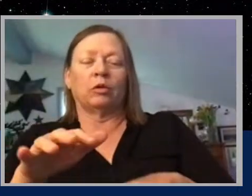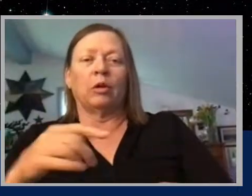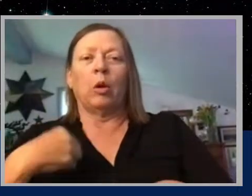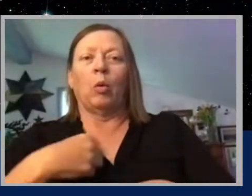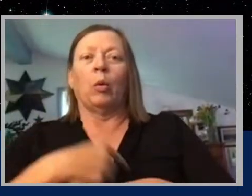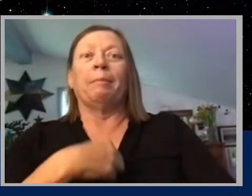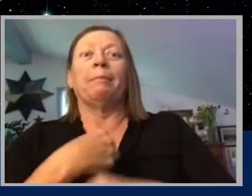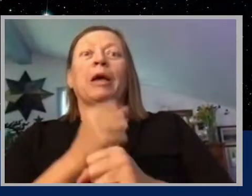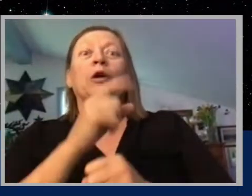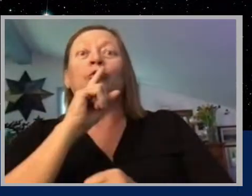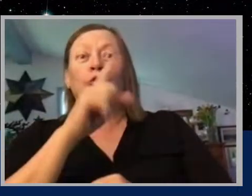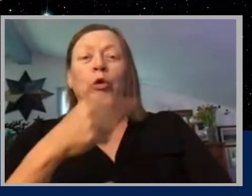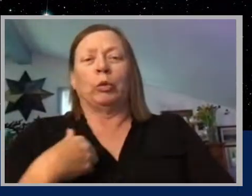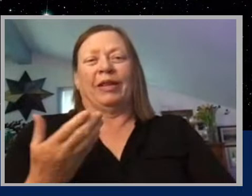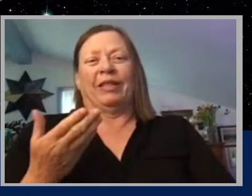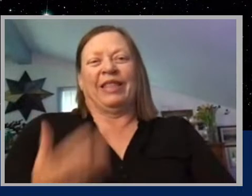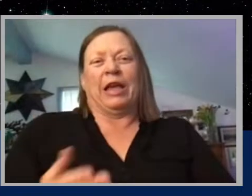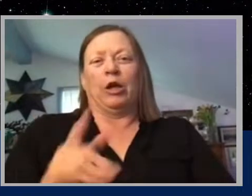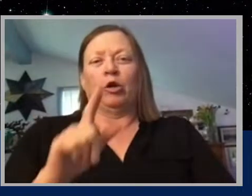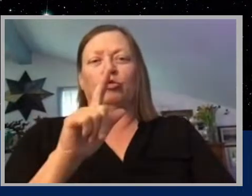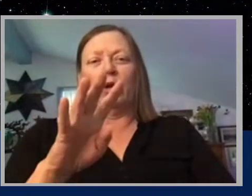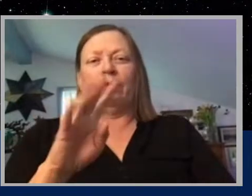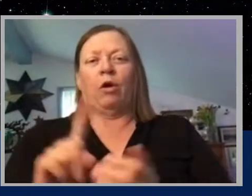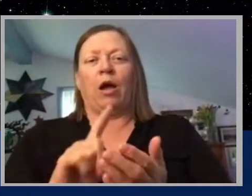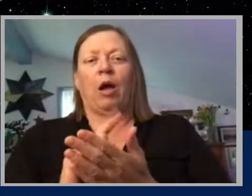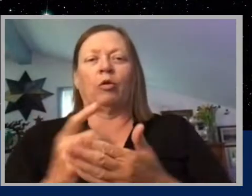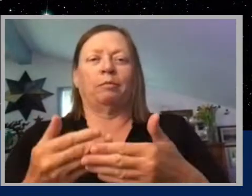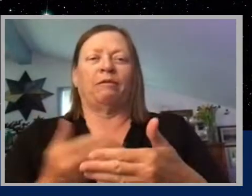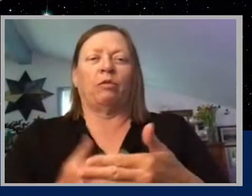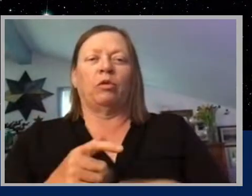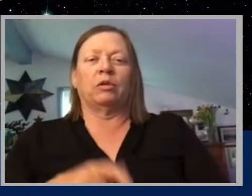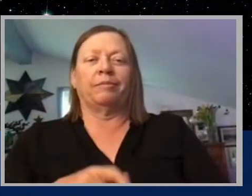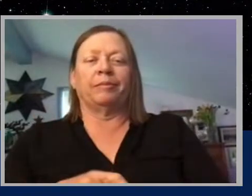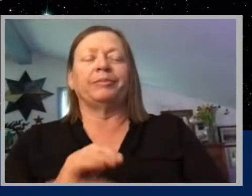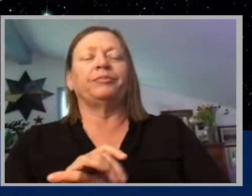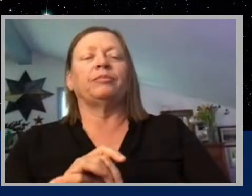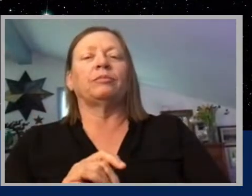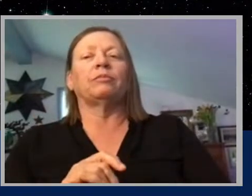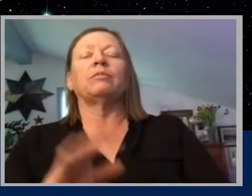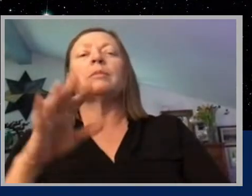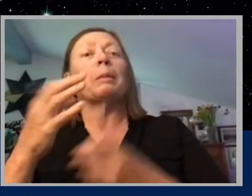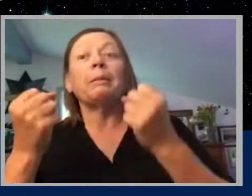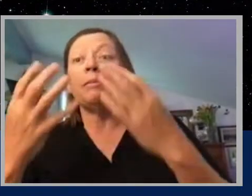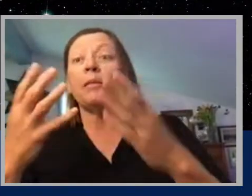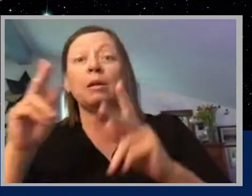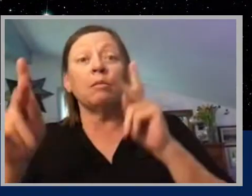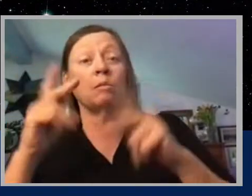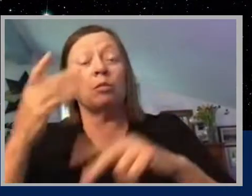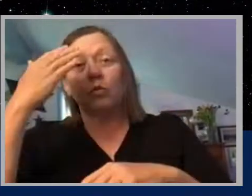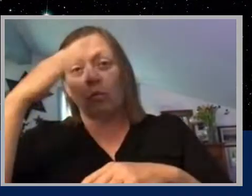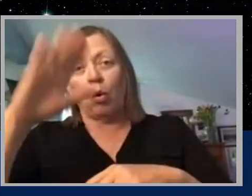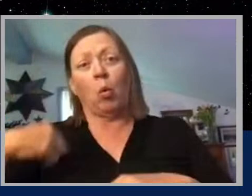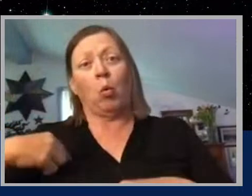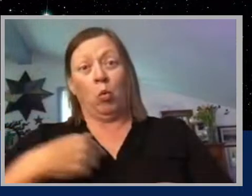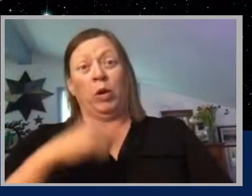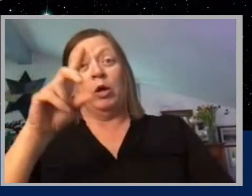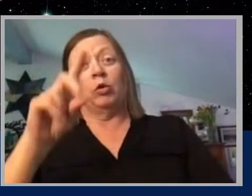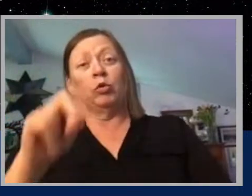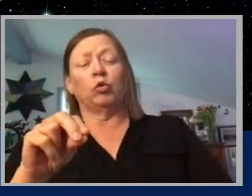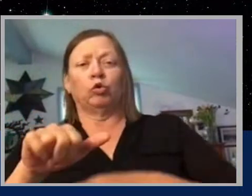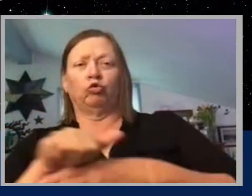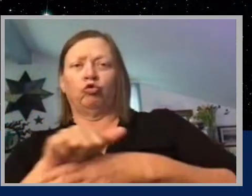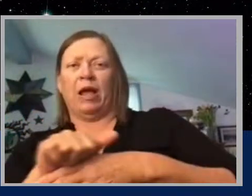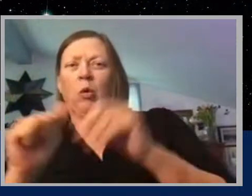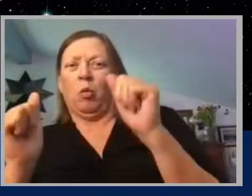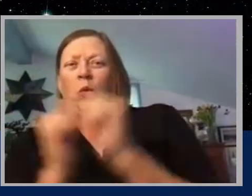we do that not a lot of people knew in Artemis I is we do just-in-time training with the Navy. These underway